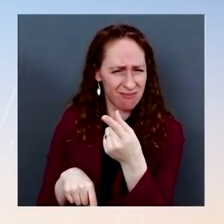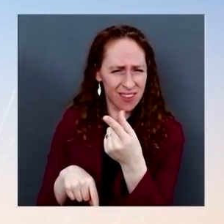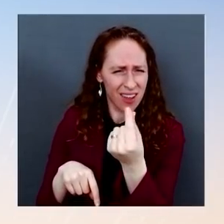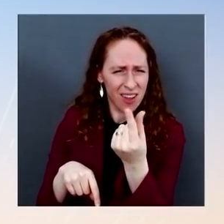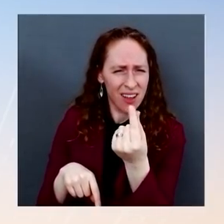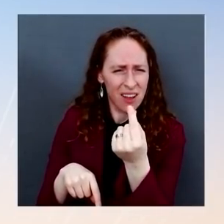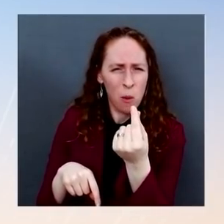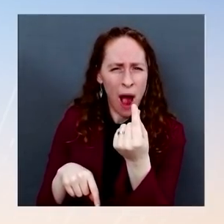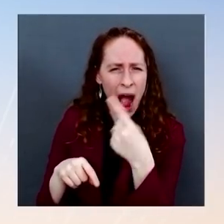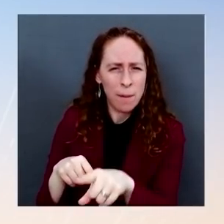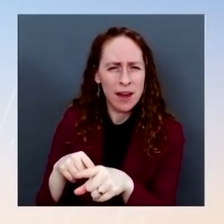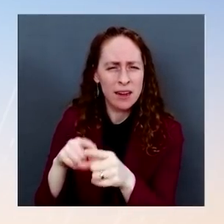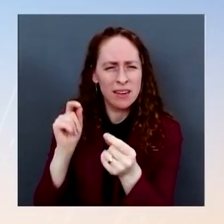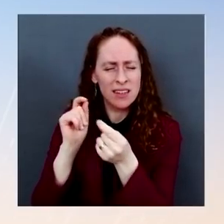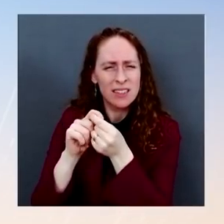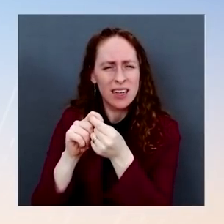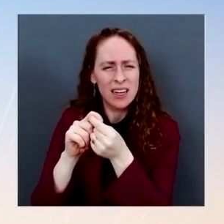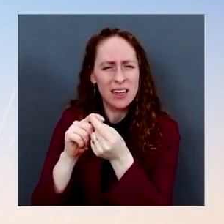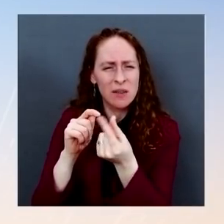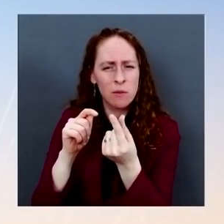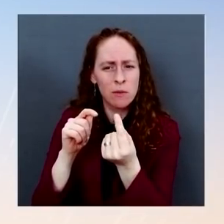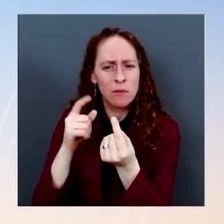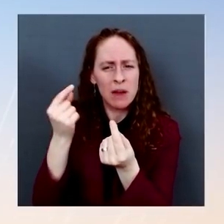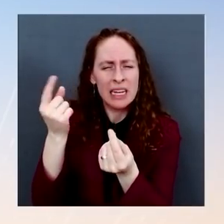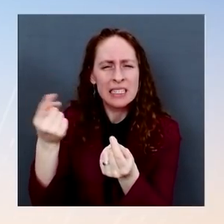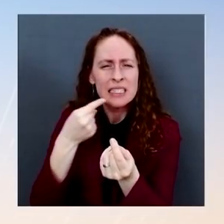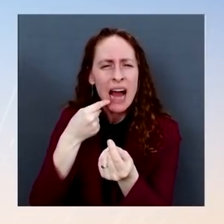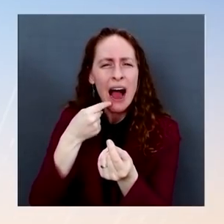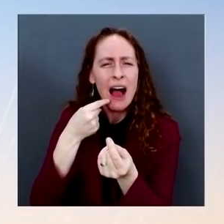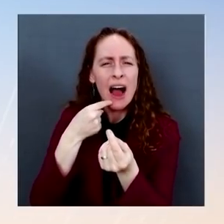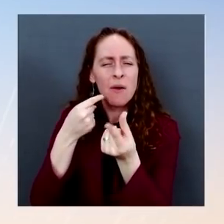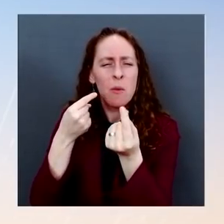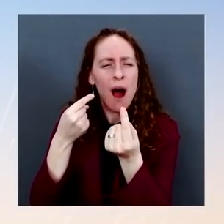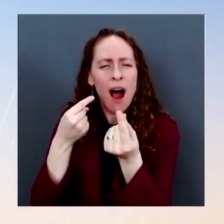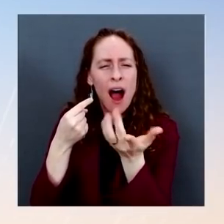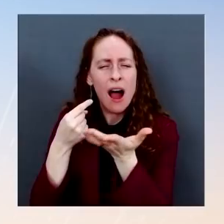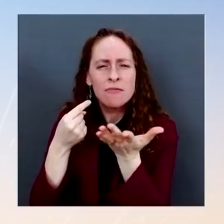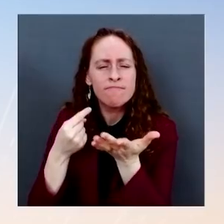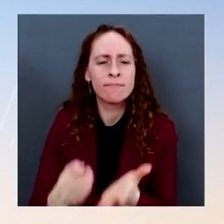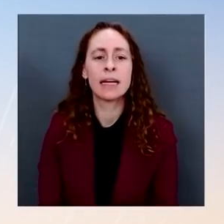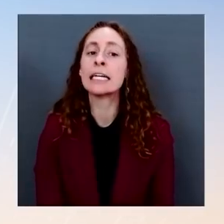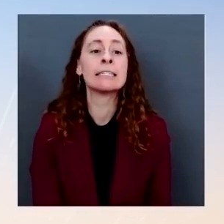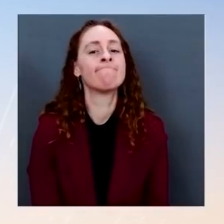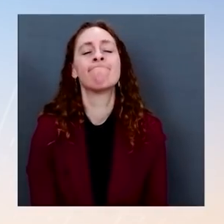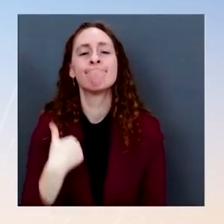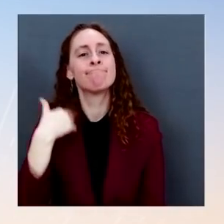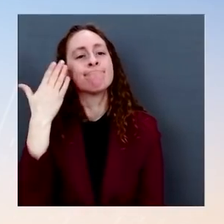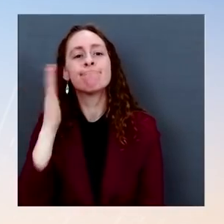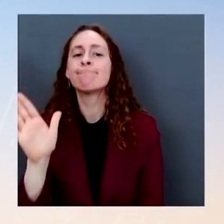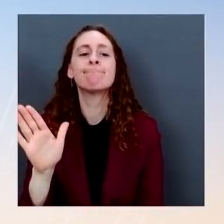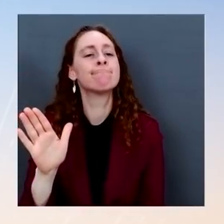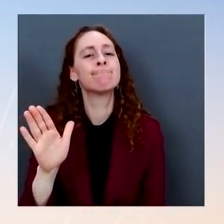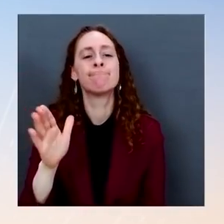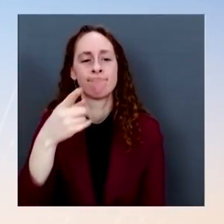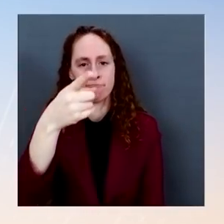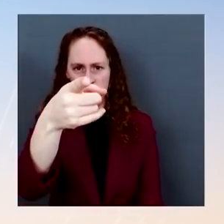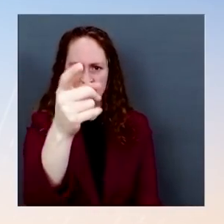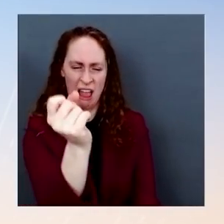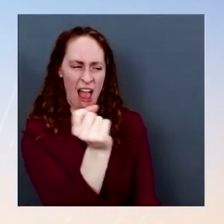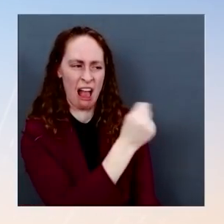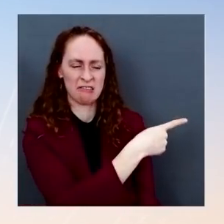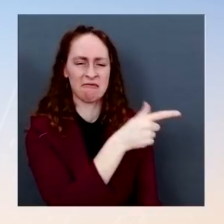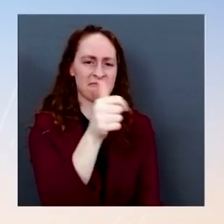yesterday's statement, but the cost-benefit of, you guys have been so cautious, I think, of the president's direction, of never speaking ill or laying out details of